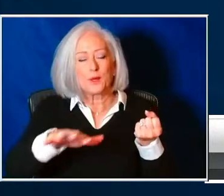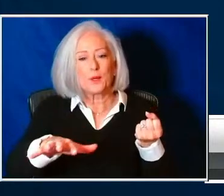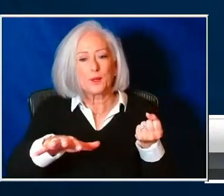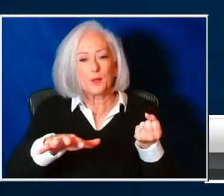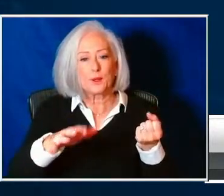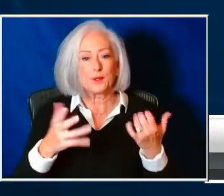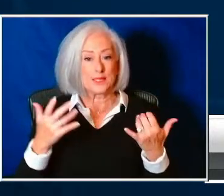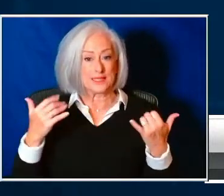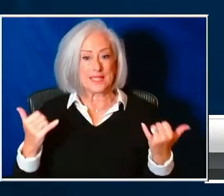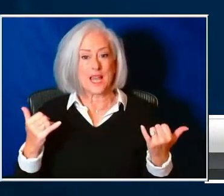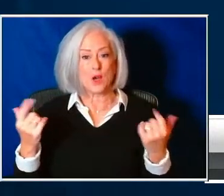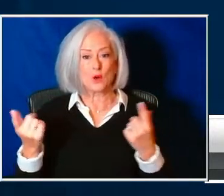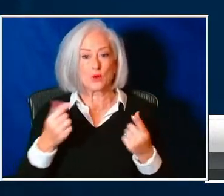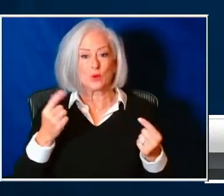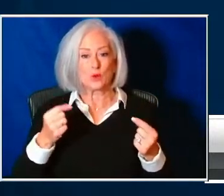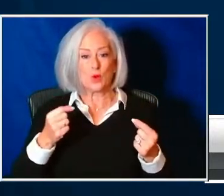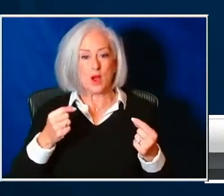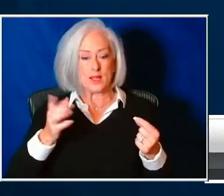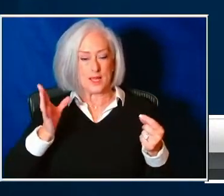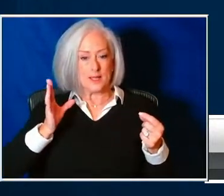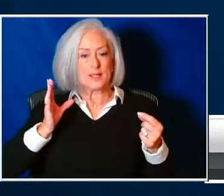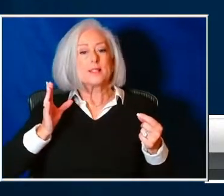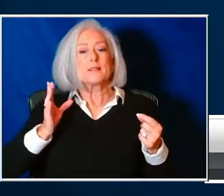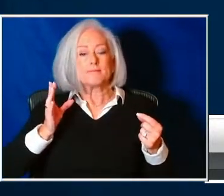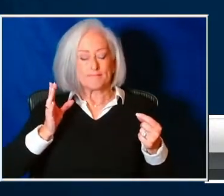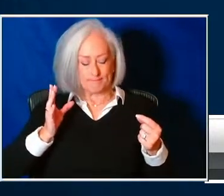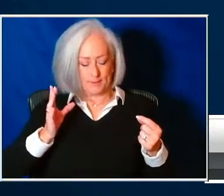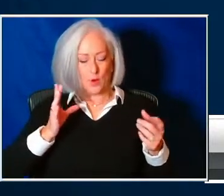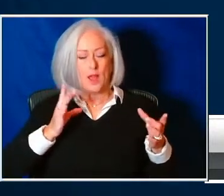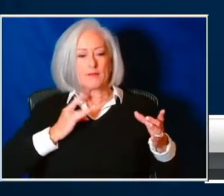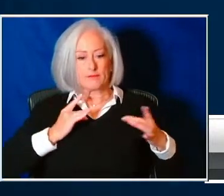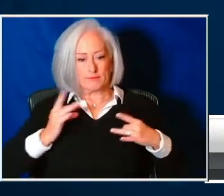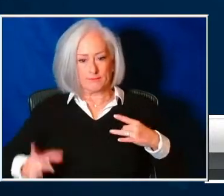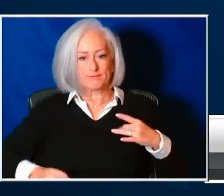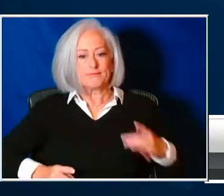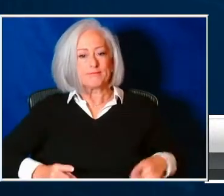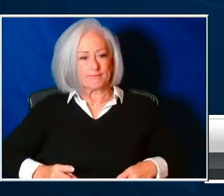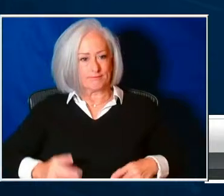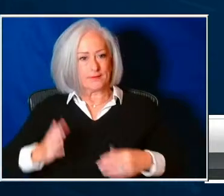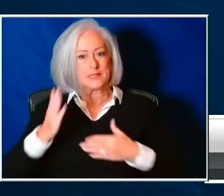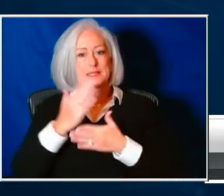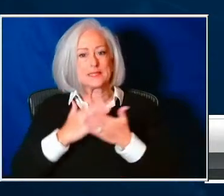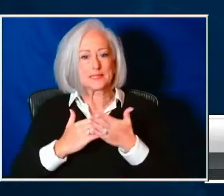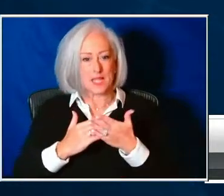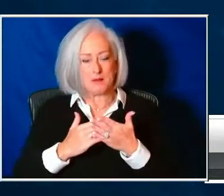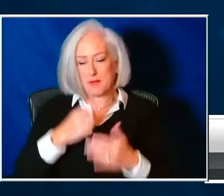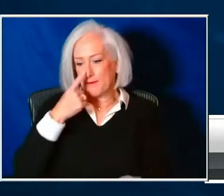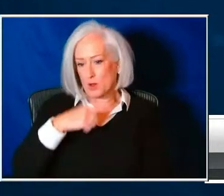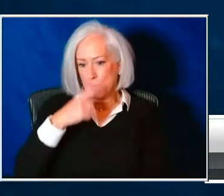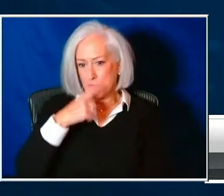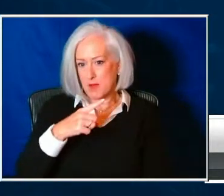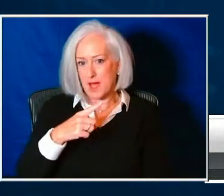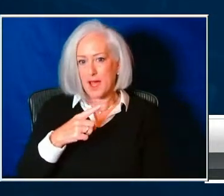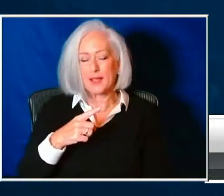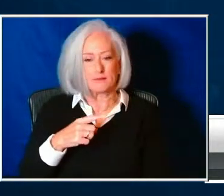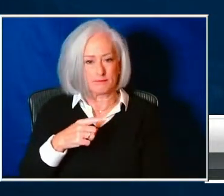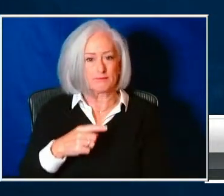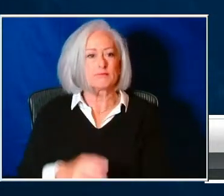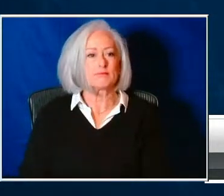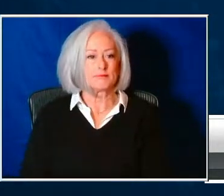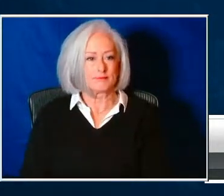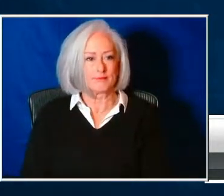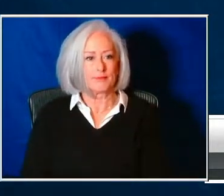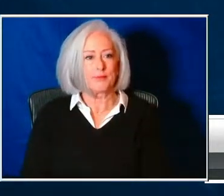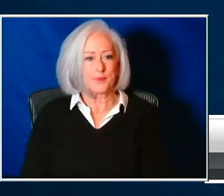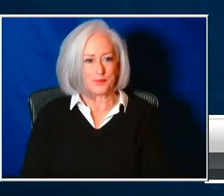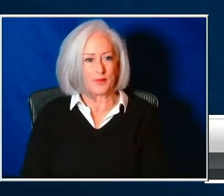little bit underneath your shirt and over top if that's fine They're with putting you. You don't have to move around too much. Patches for the So they'll put the 3